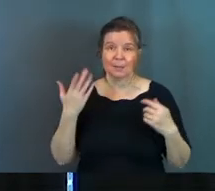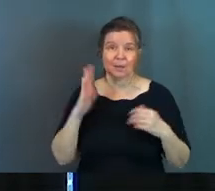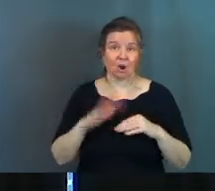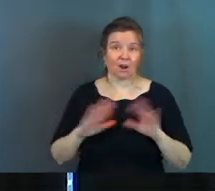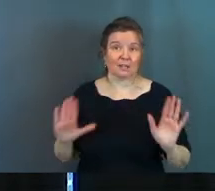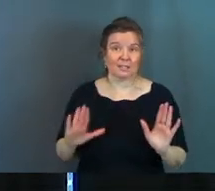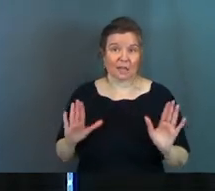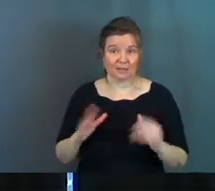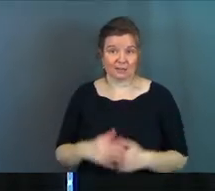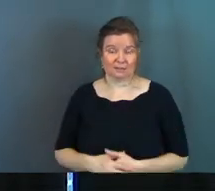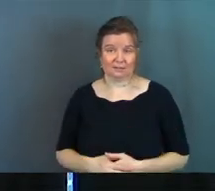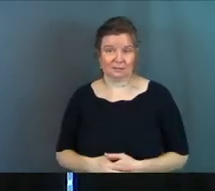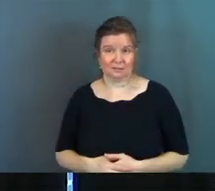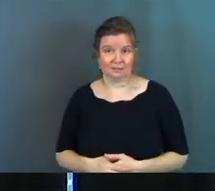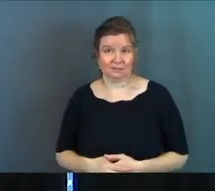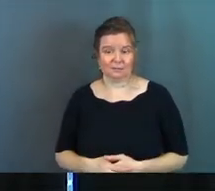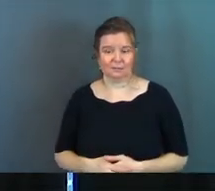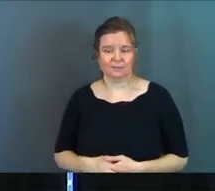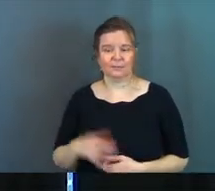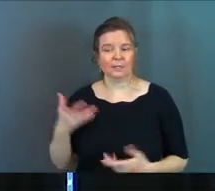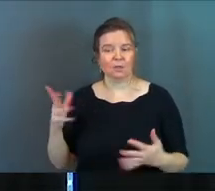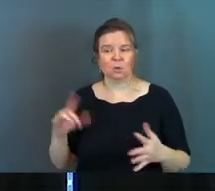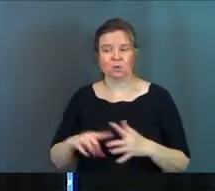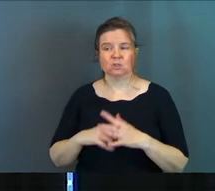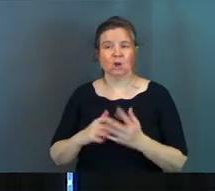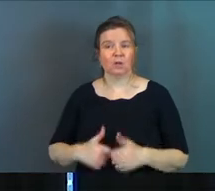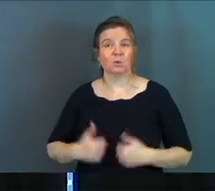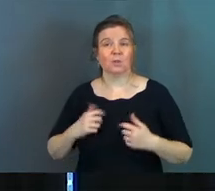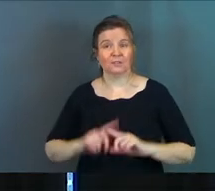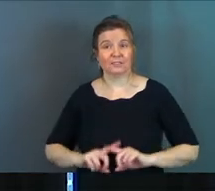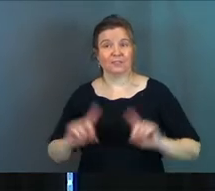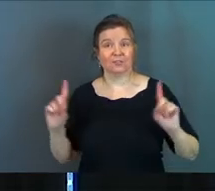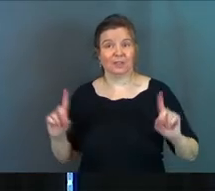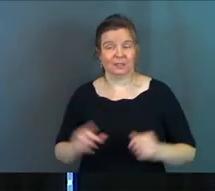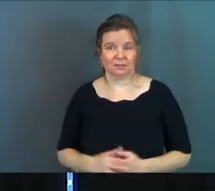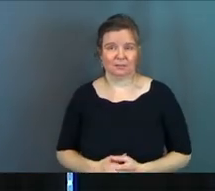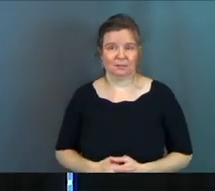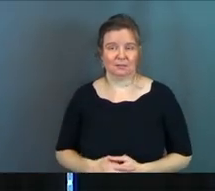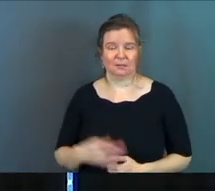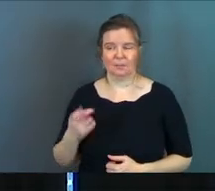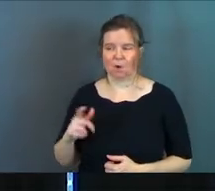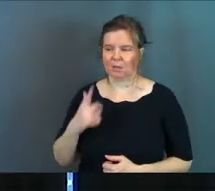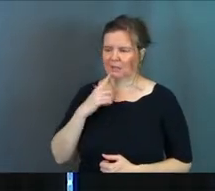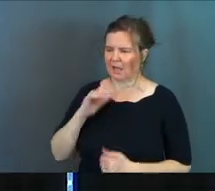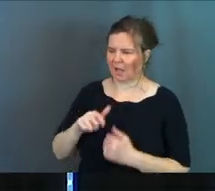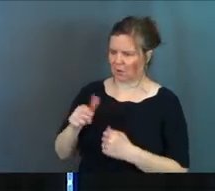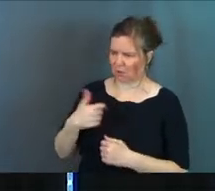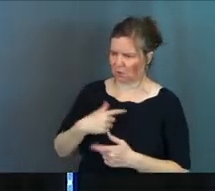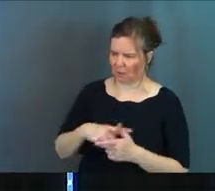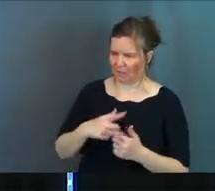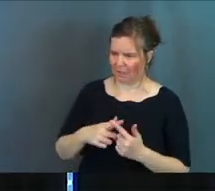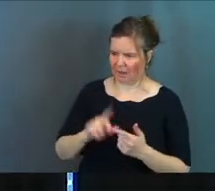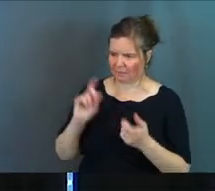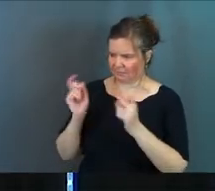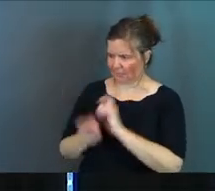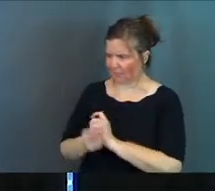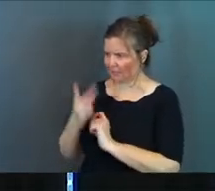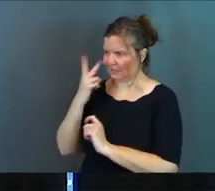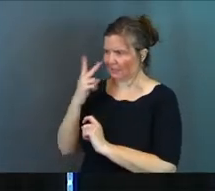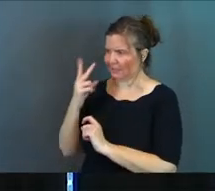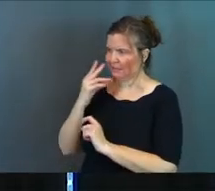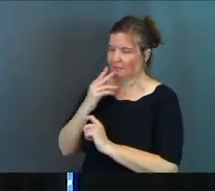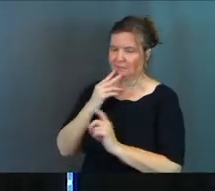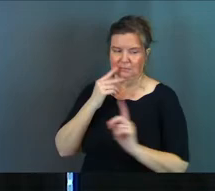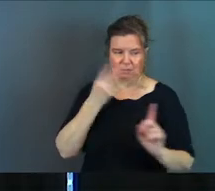God on Sundays, for heaven's sake. He had already started to live differently. And Paul's like, how can you then turn around and see